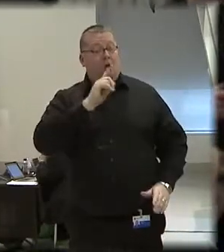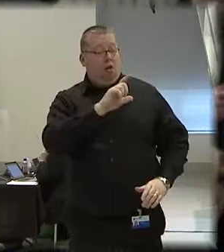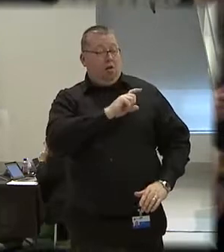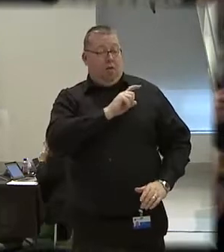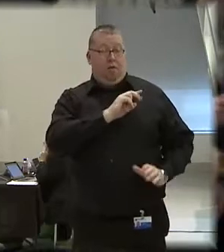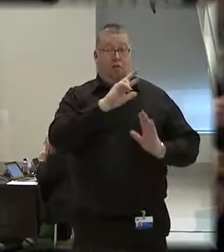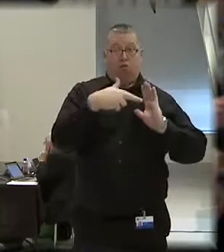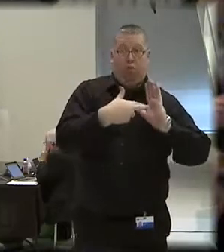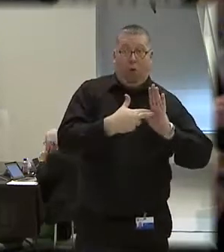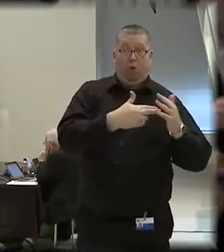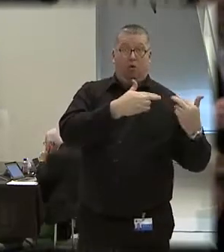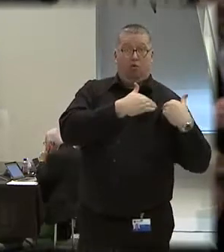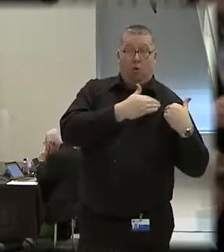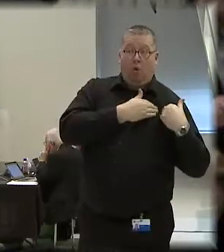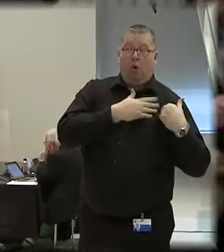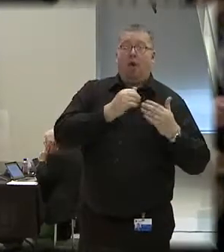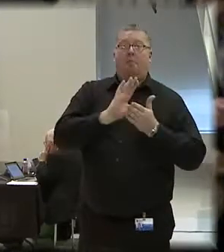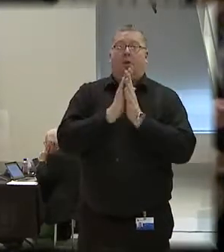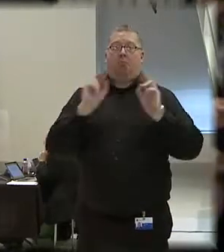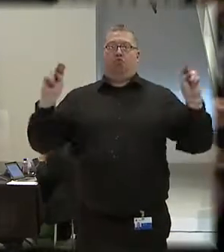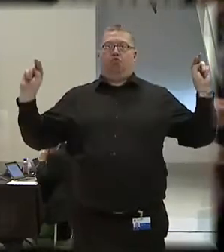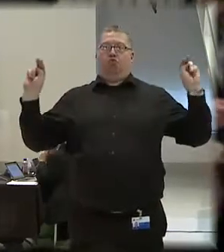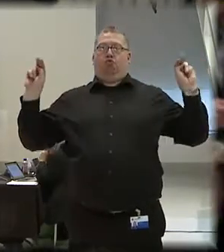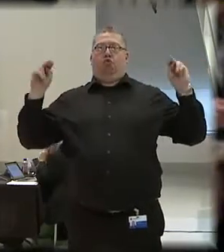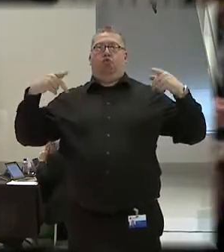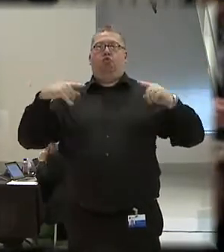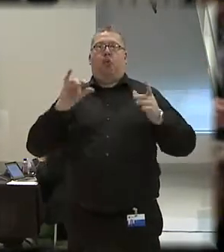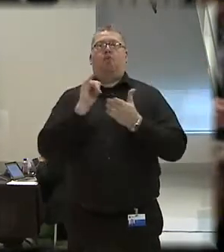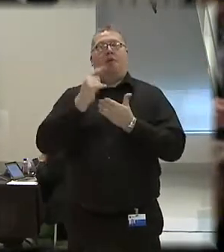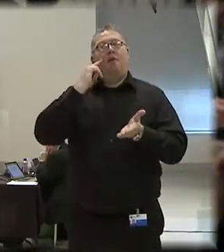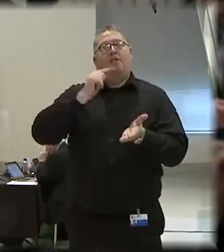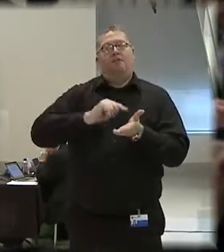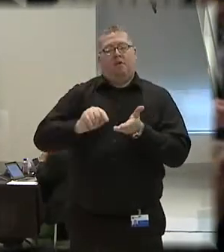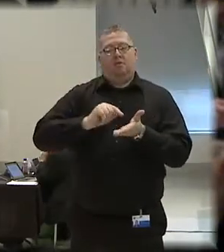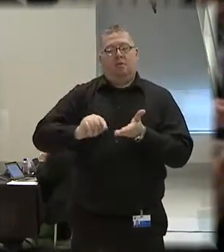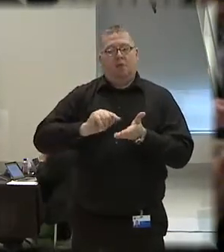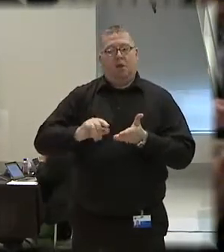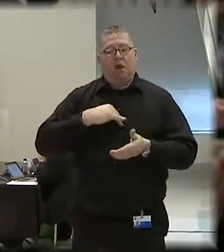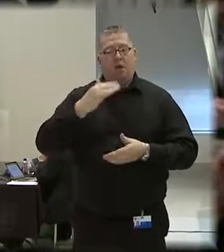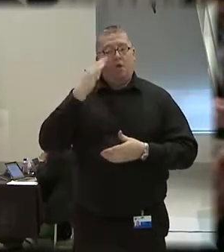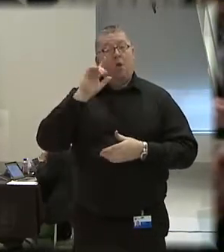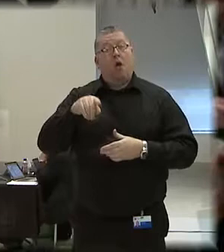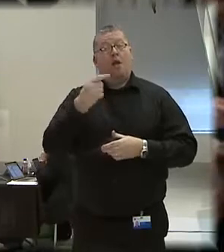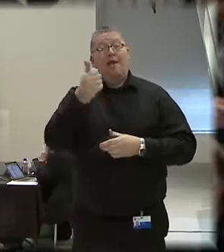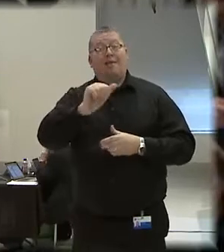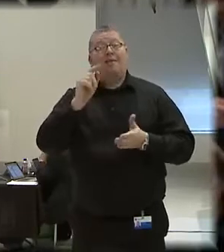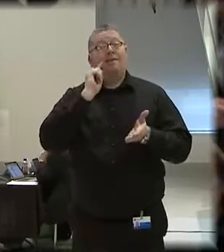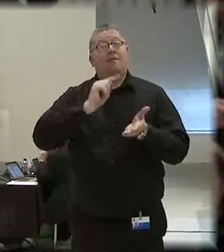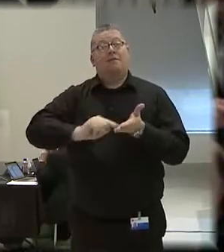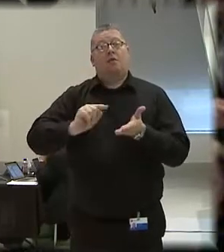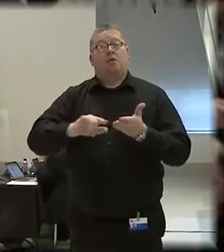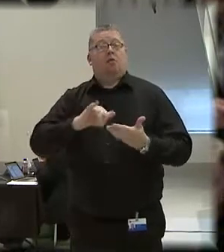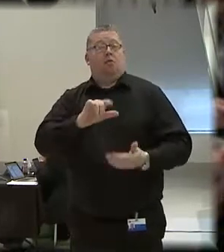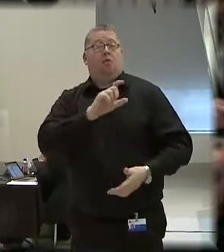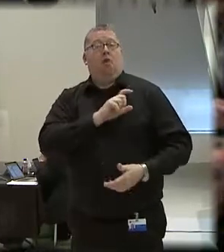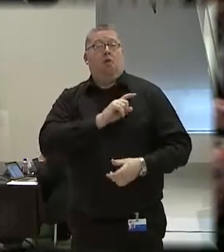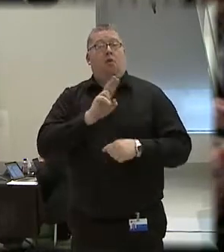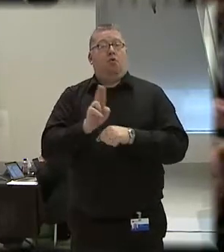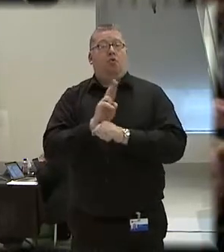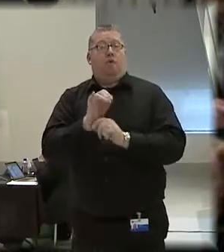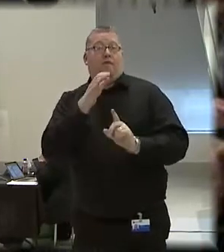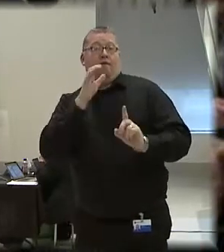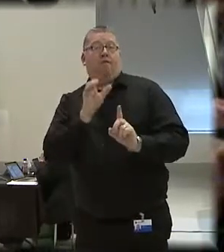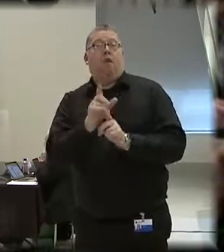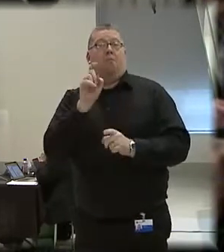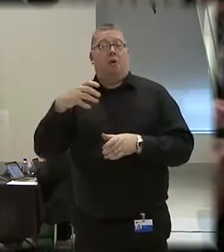duties and be absolutely impartial throughout an investigation. However, in any investigation of an officer's use of force